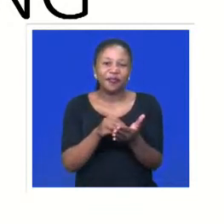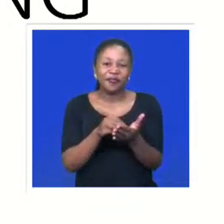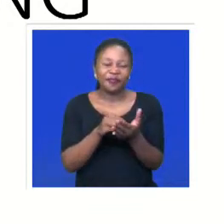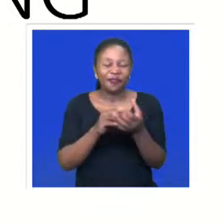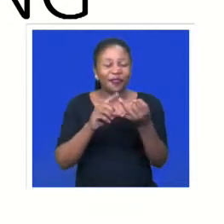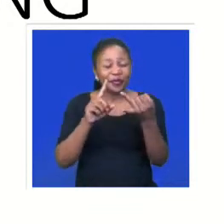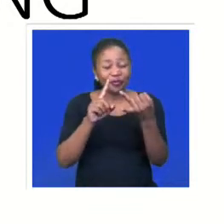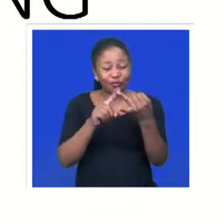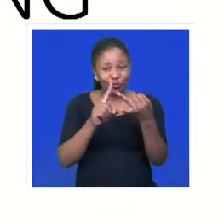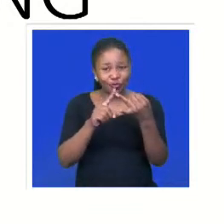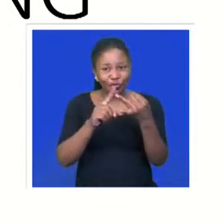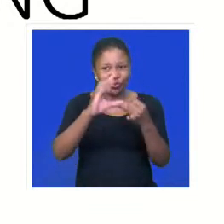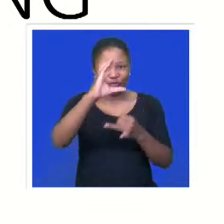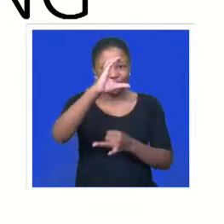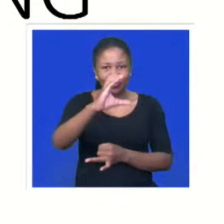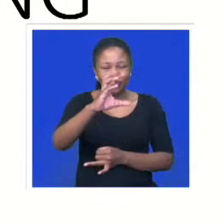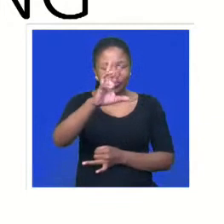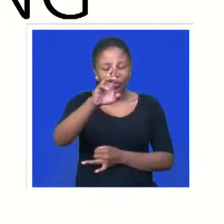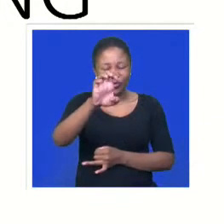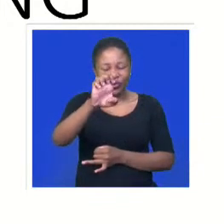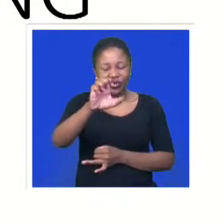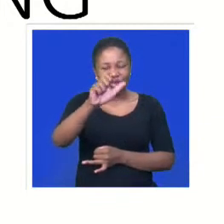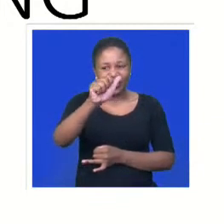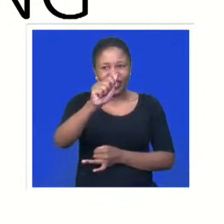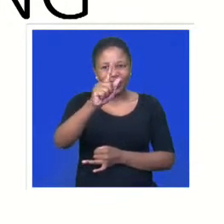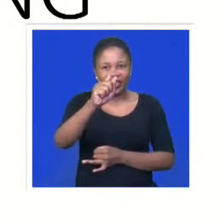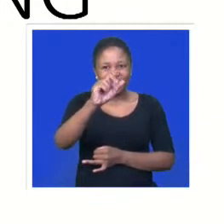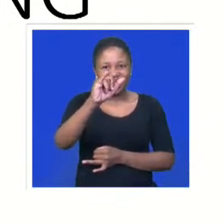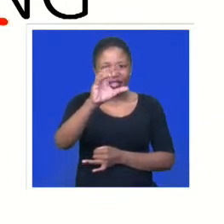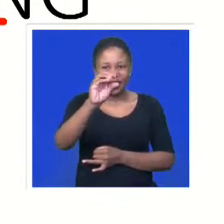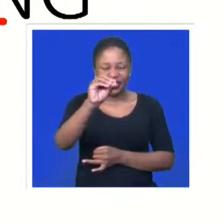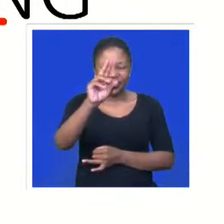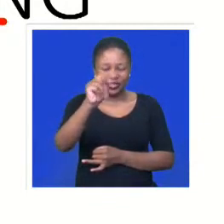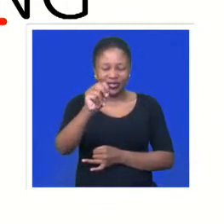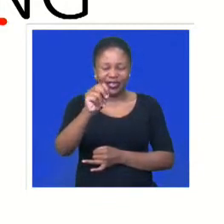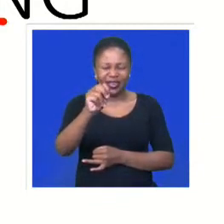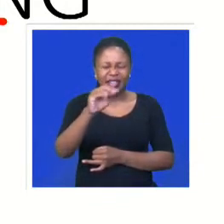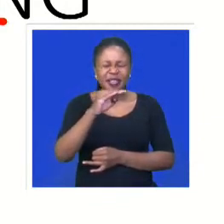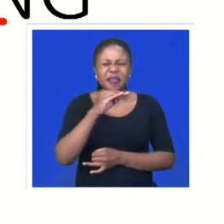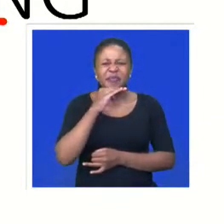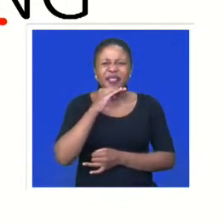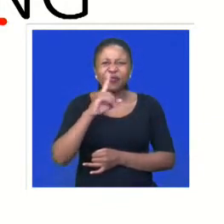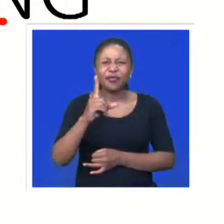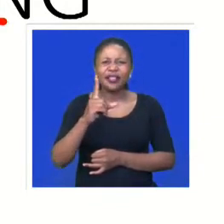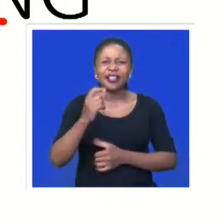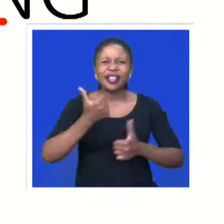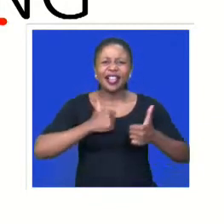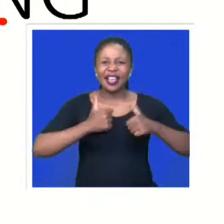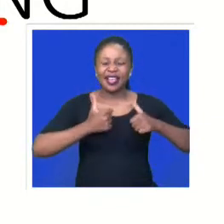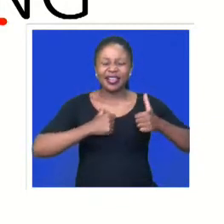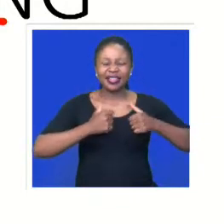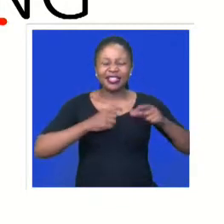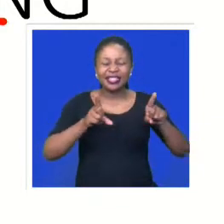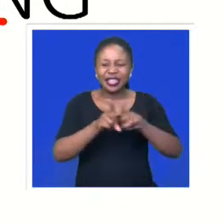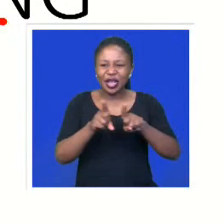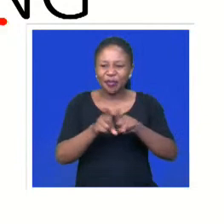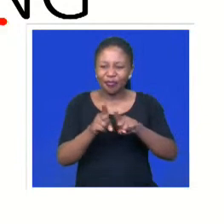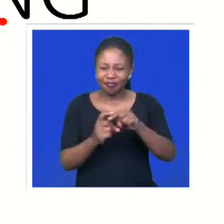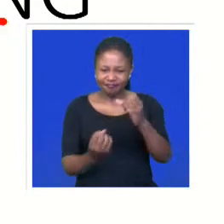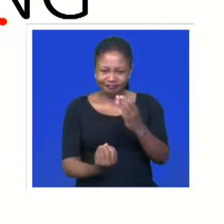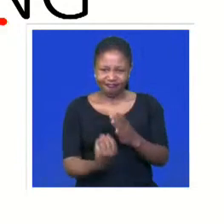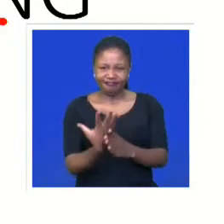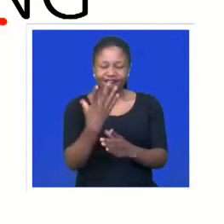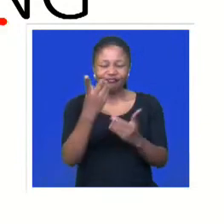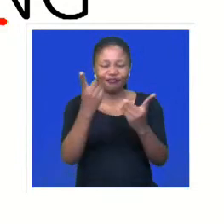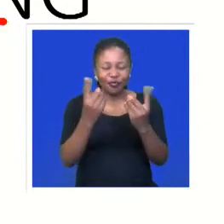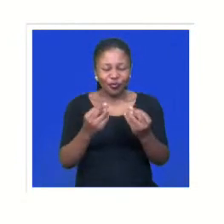action. Now it is the action of bringing something into existence, especially when this